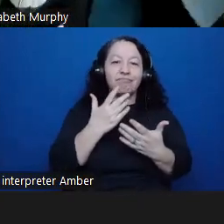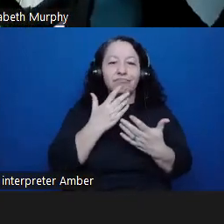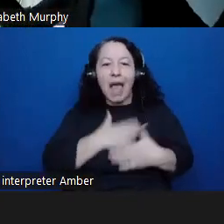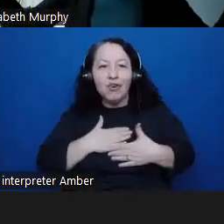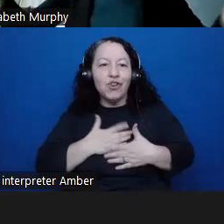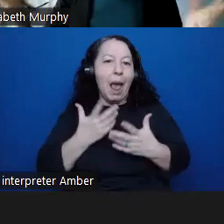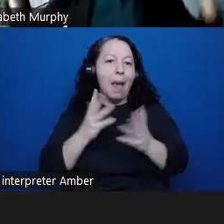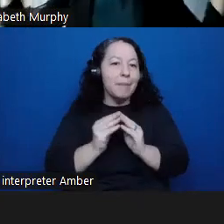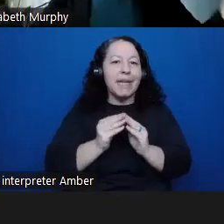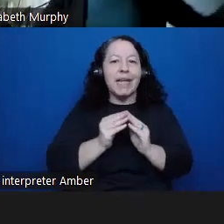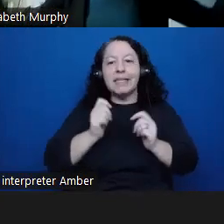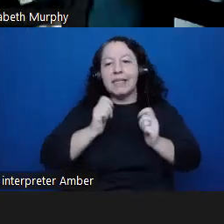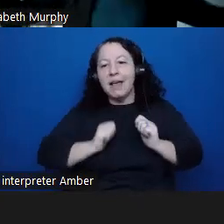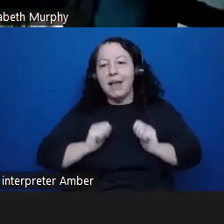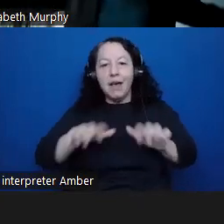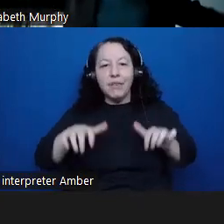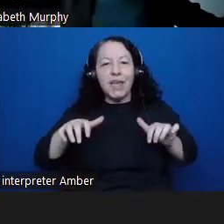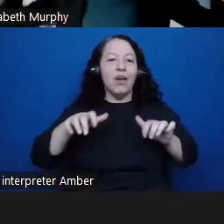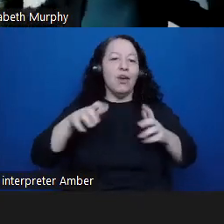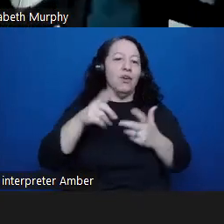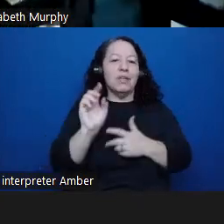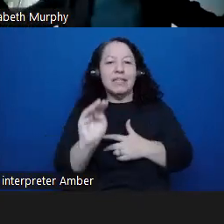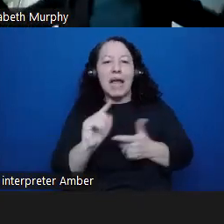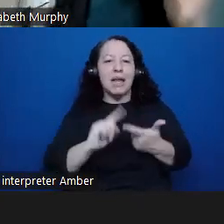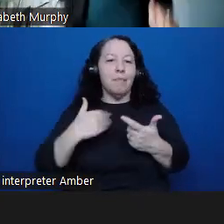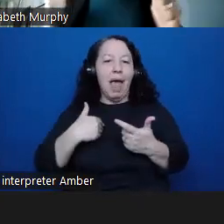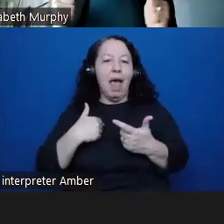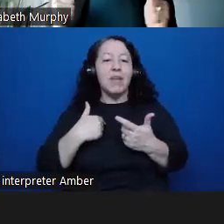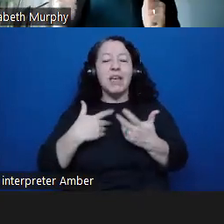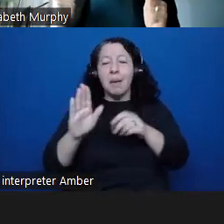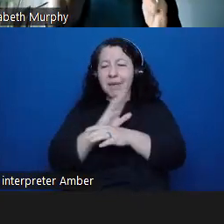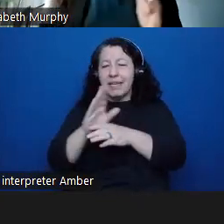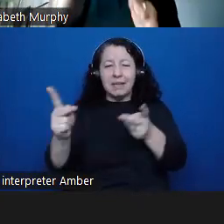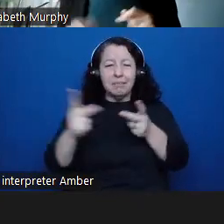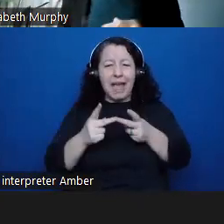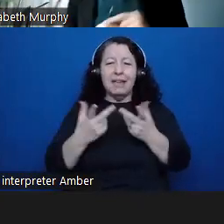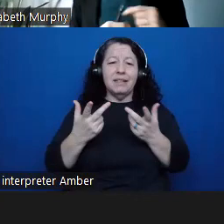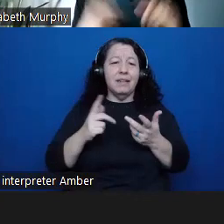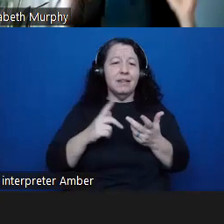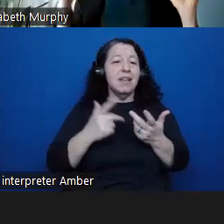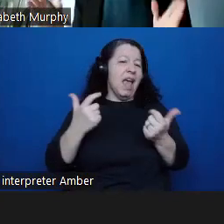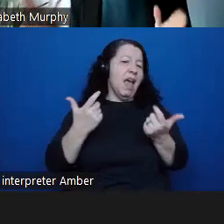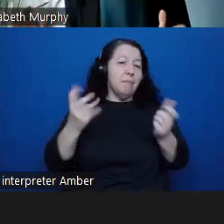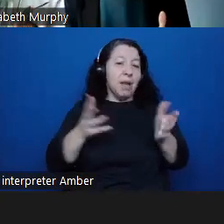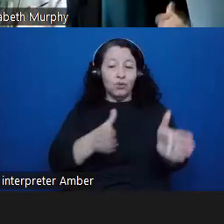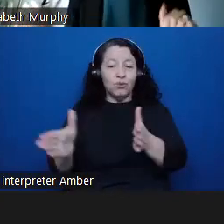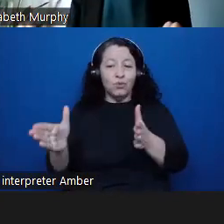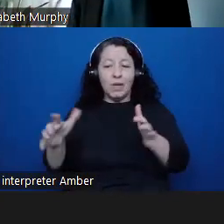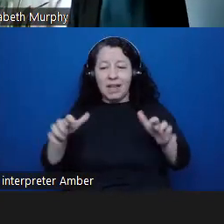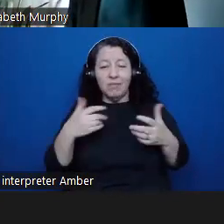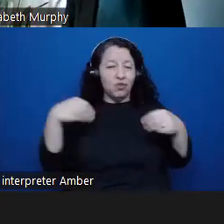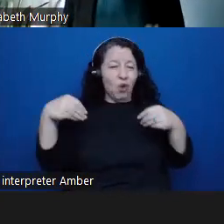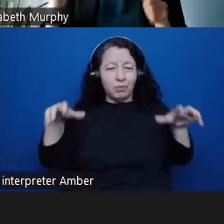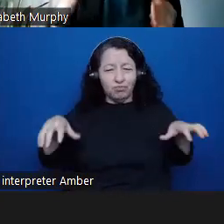has commercial spaces like the Agora, McKellum, and streets lined with shops. However, what is of particular interest